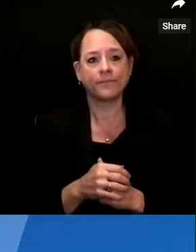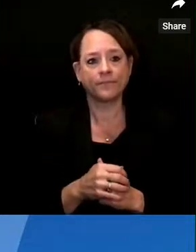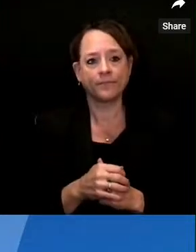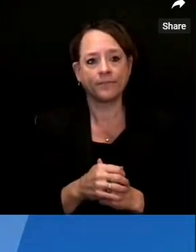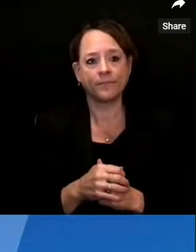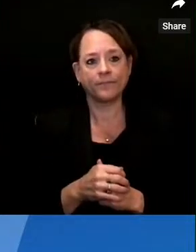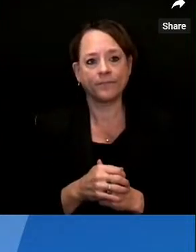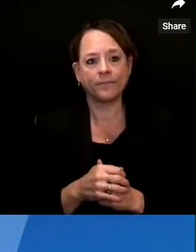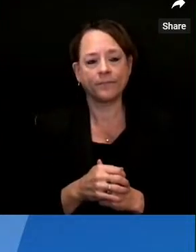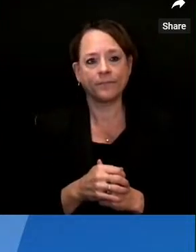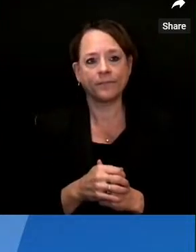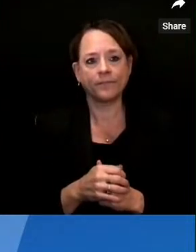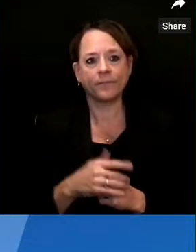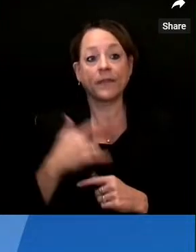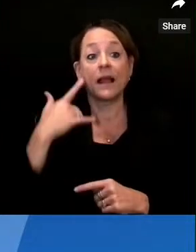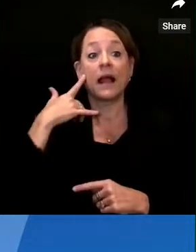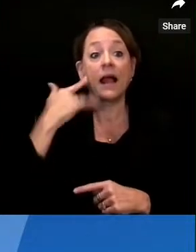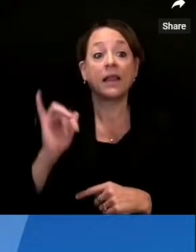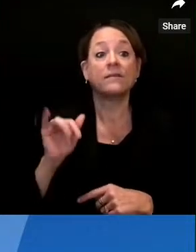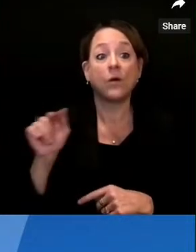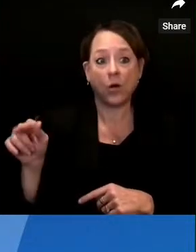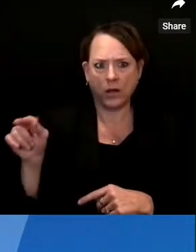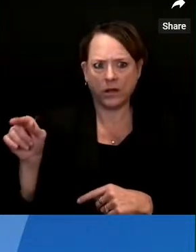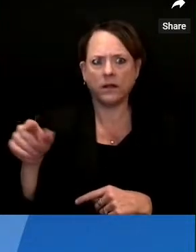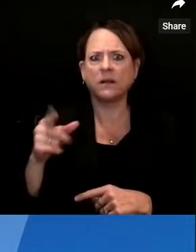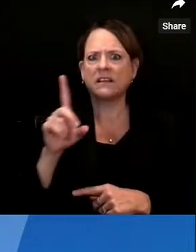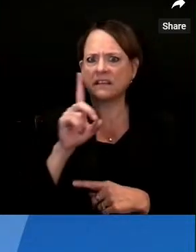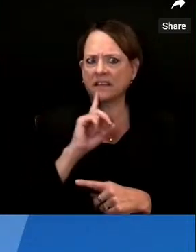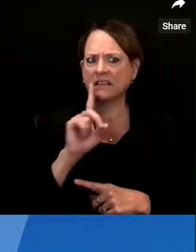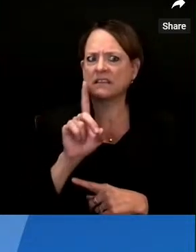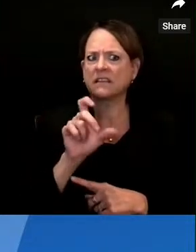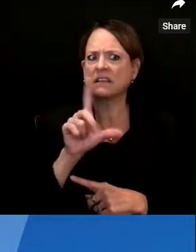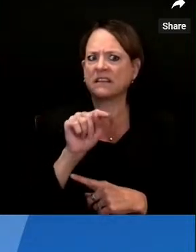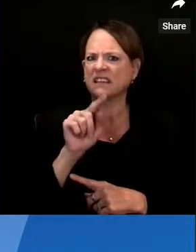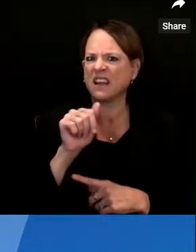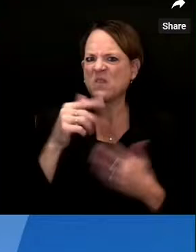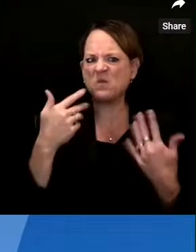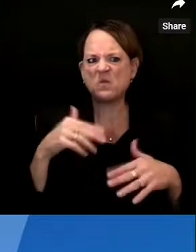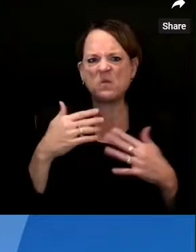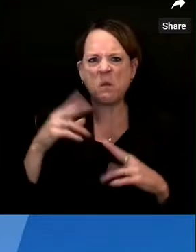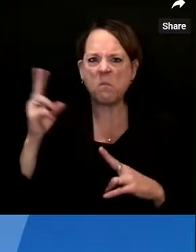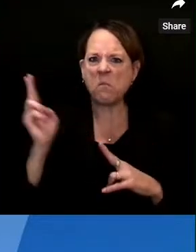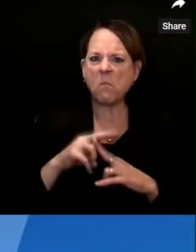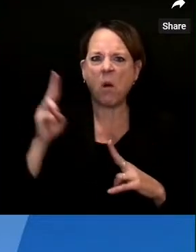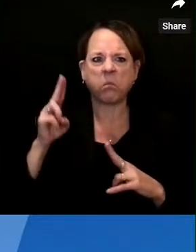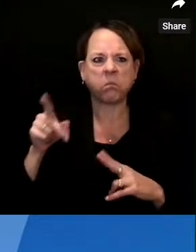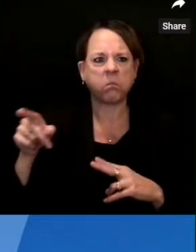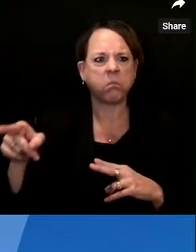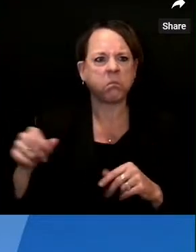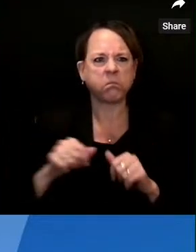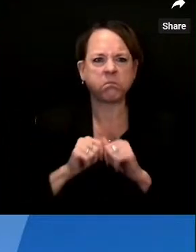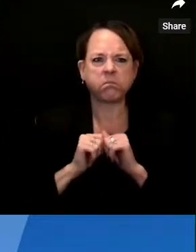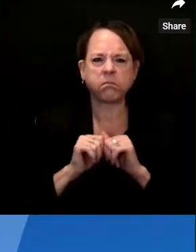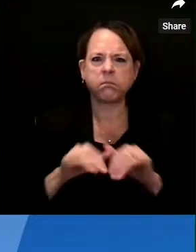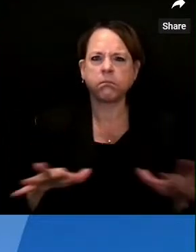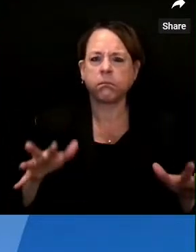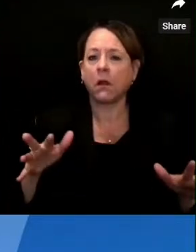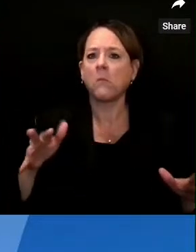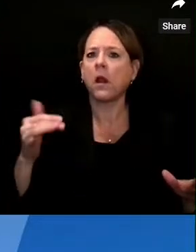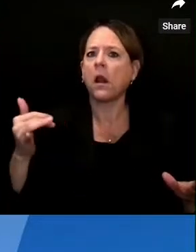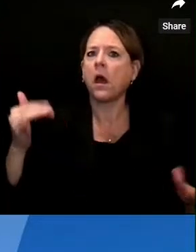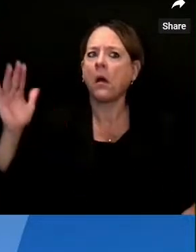has peaked and maybe on the decline. Some reports of that elsewhere. Is there any sign of that in